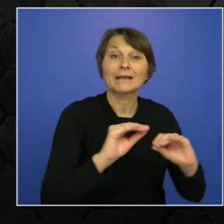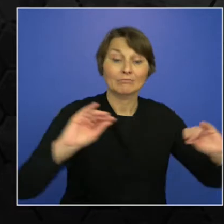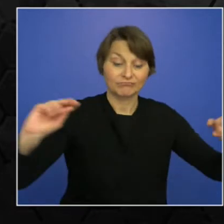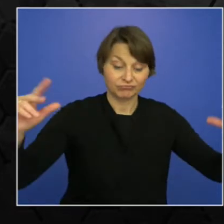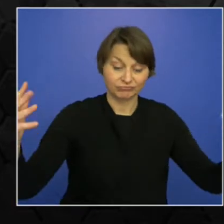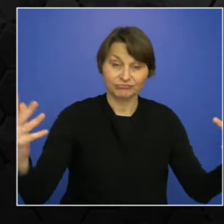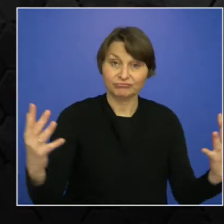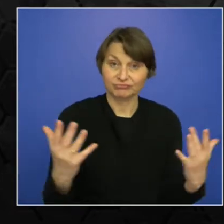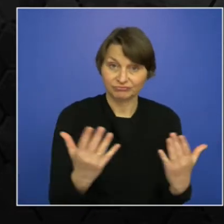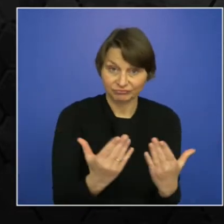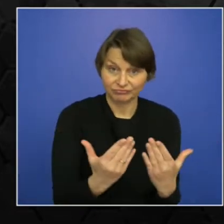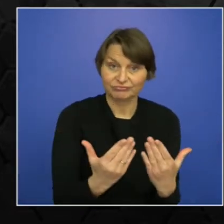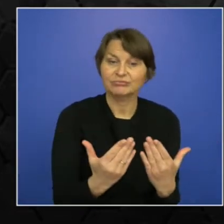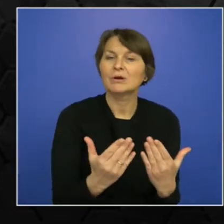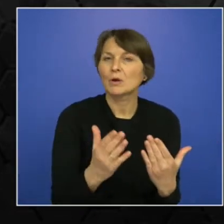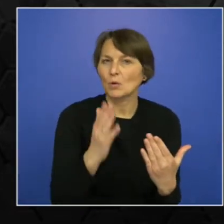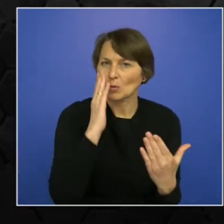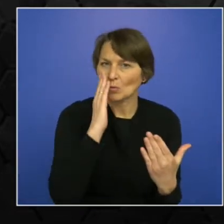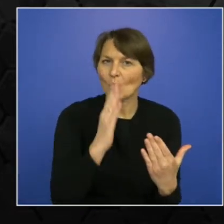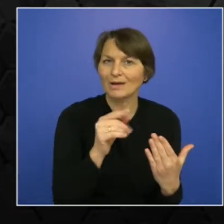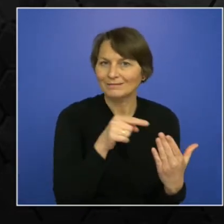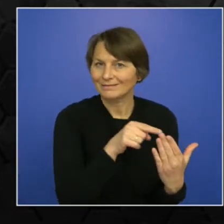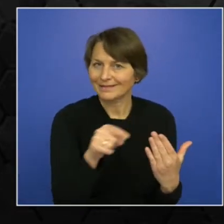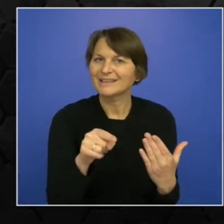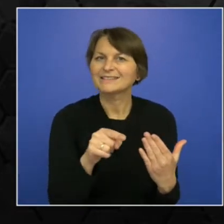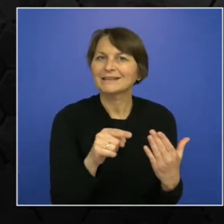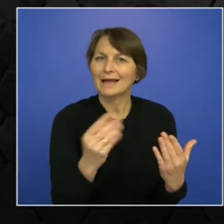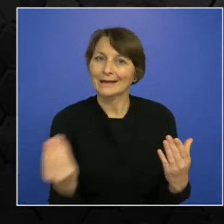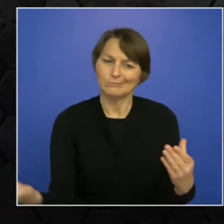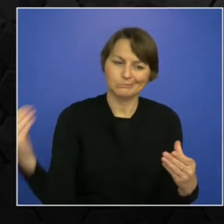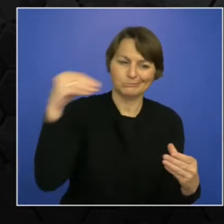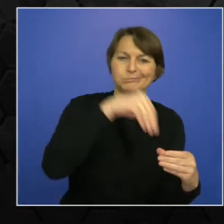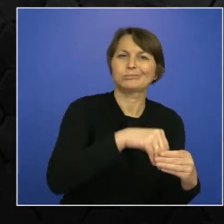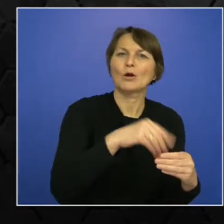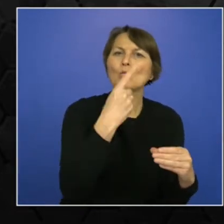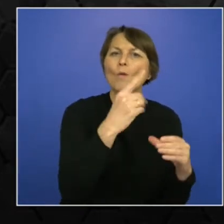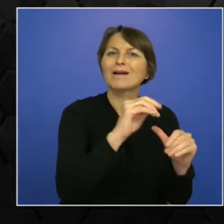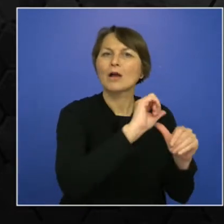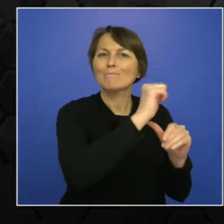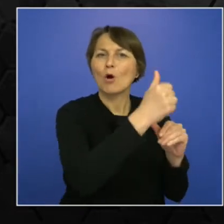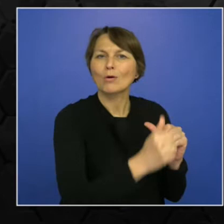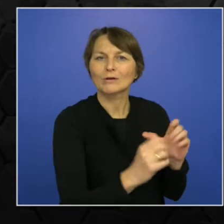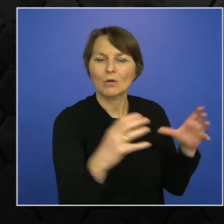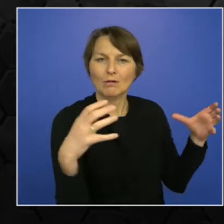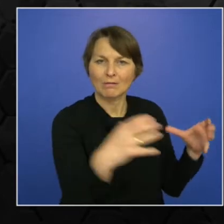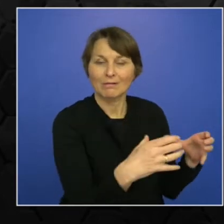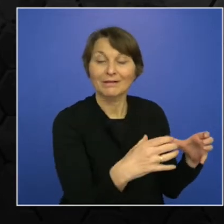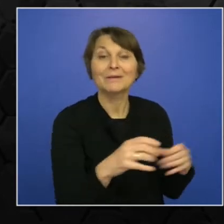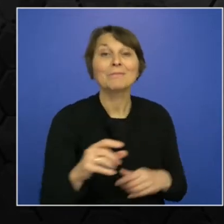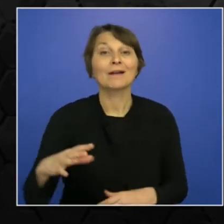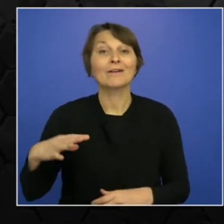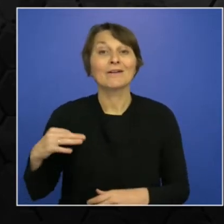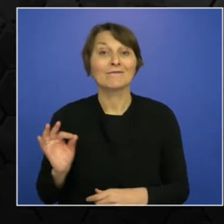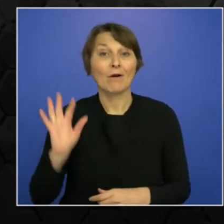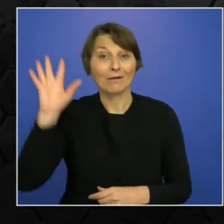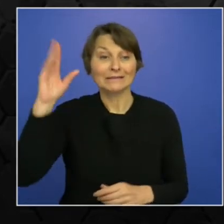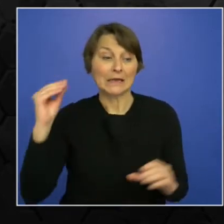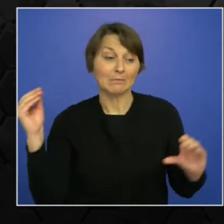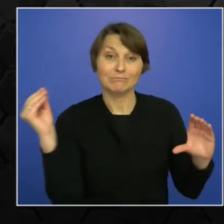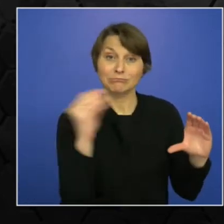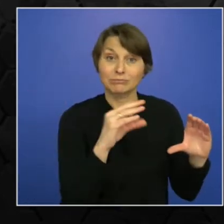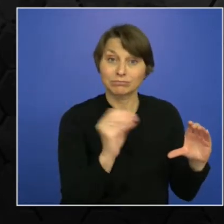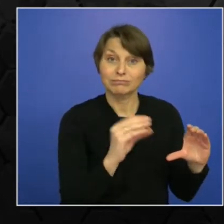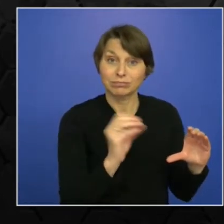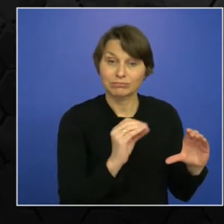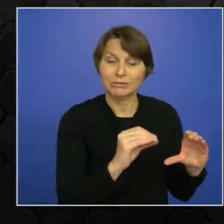algorithm are encapsulated in a model. When new samples are found by volunteers, the model can identify the correct type